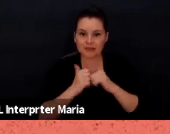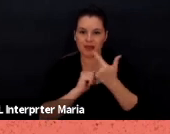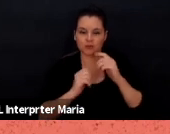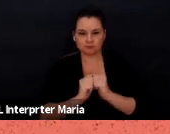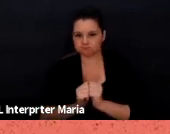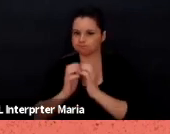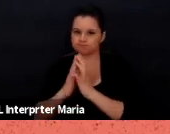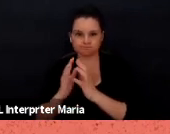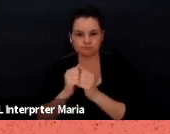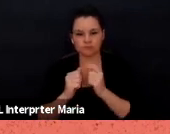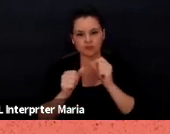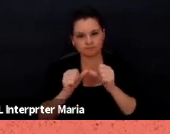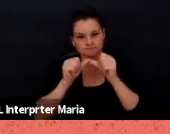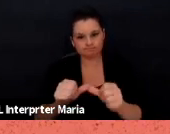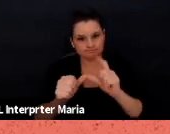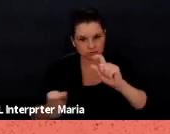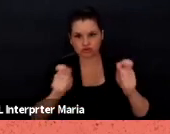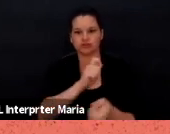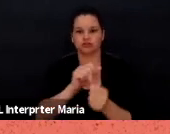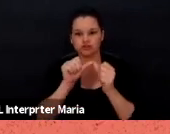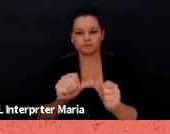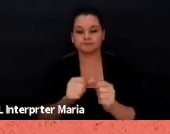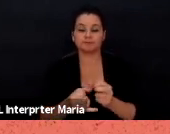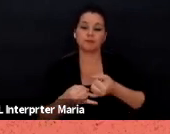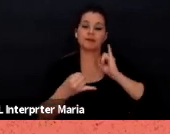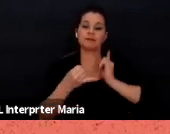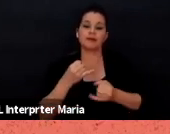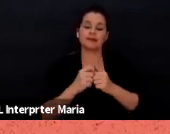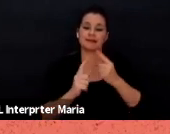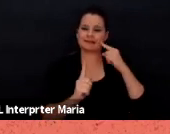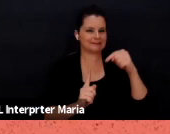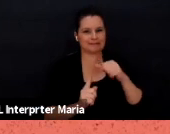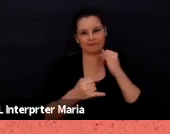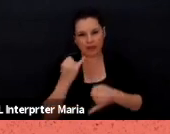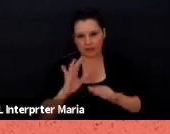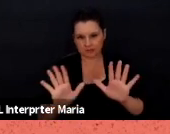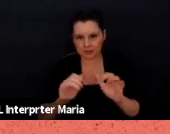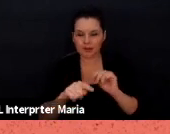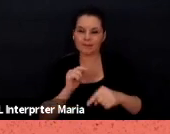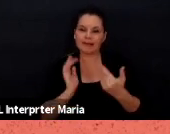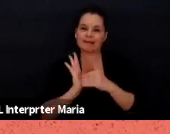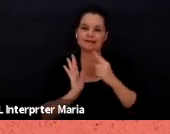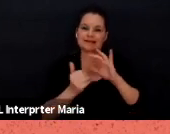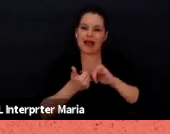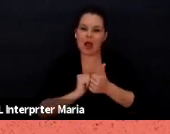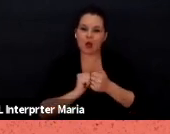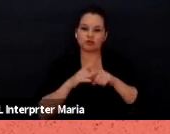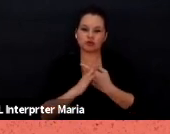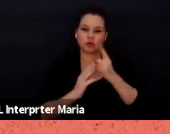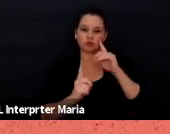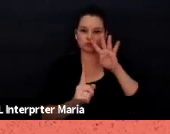for deep and lasting change. And then finally, and this is not finally, but again, this is how we start to center